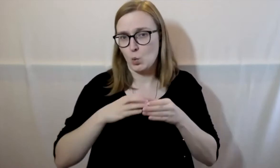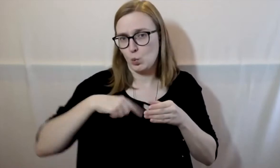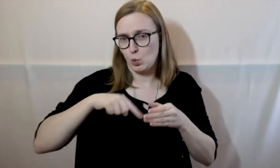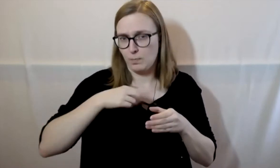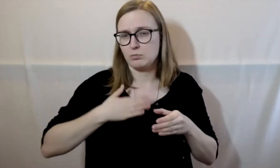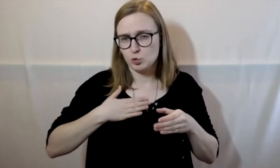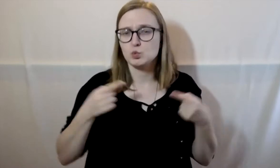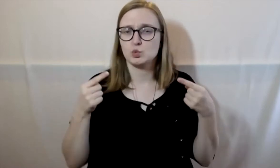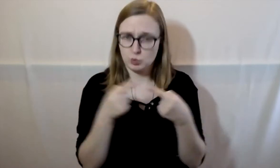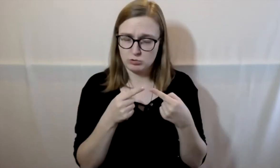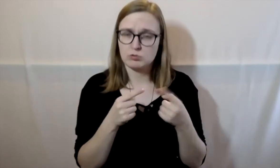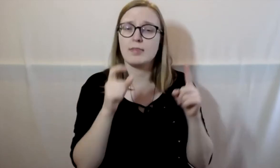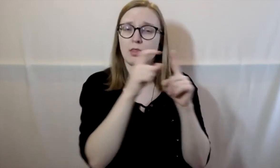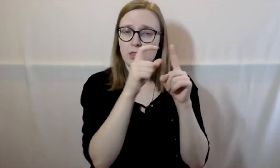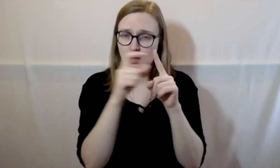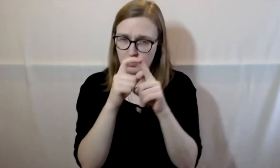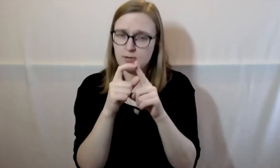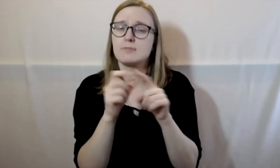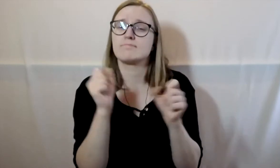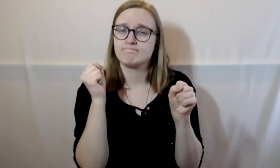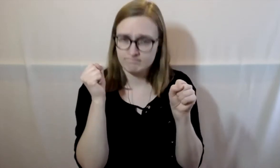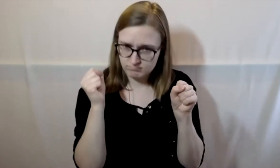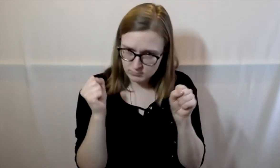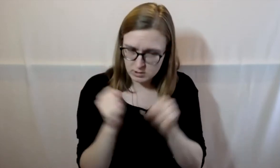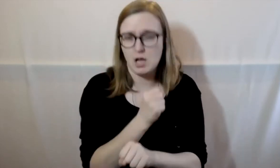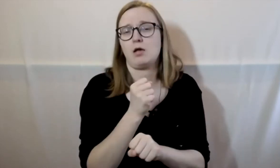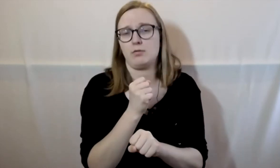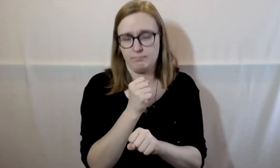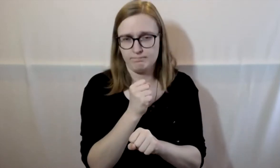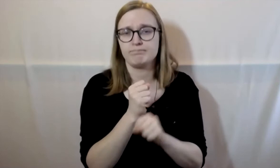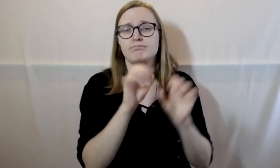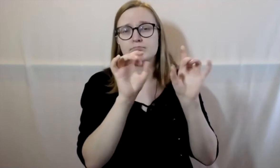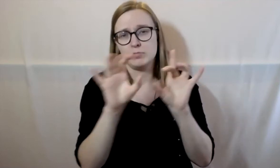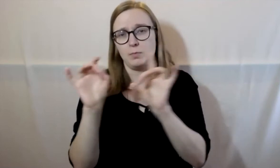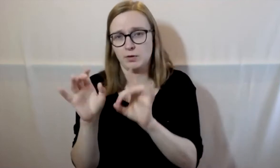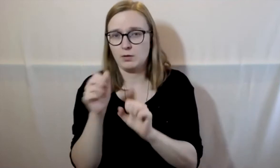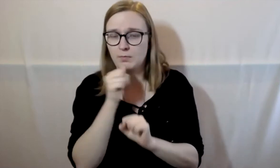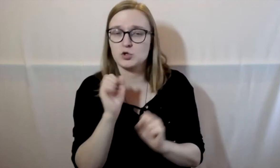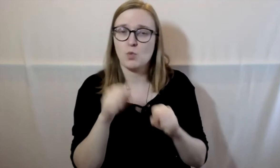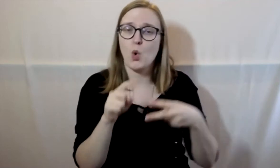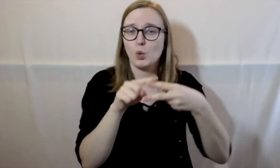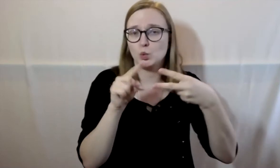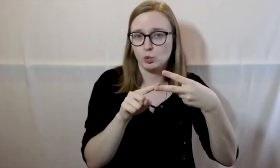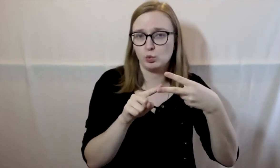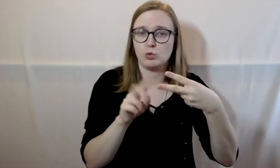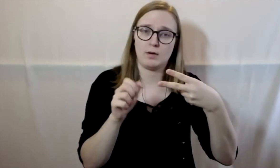subjects should have different levels, so-called basic and advanced, but